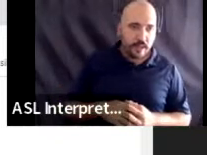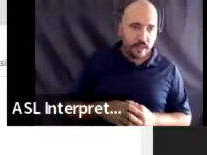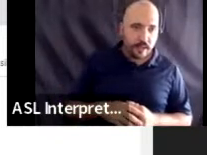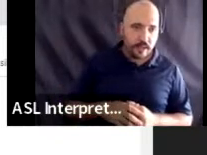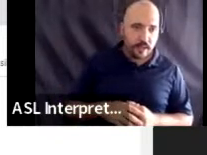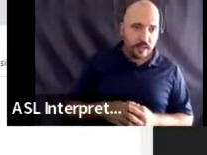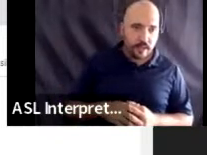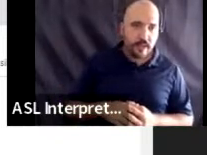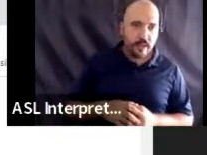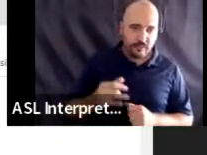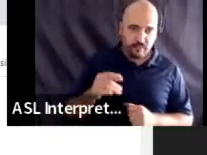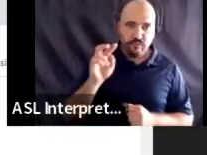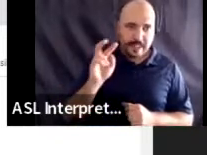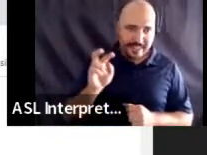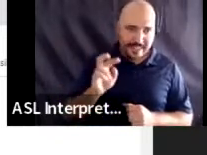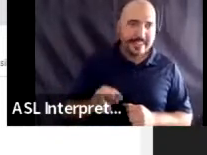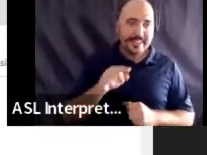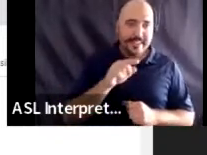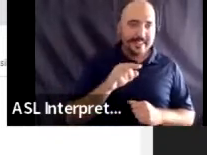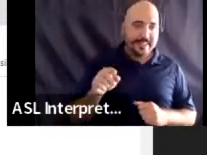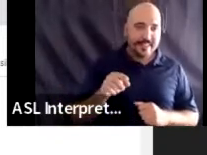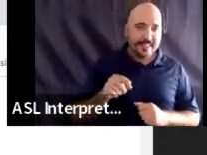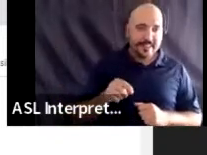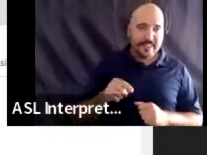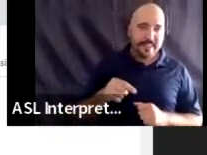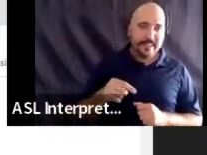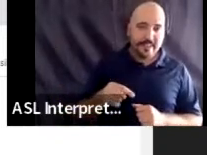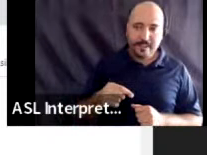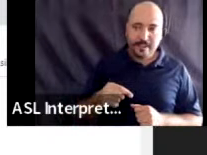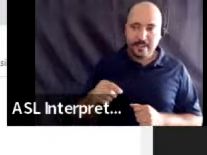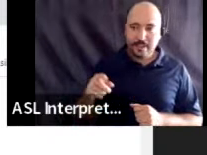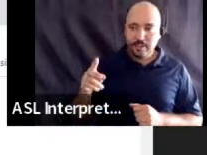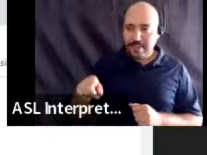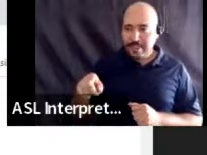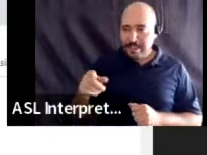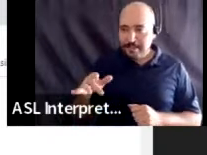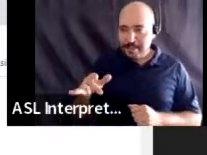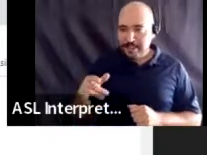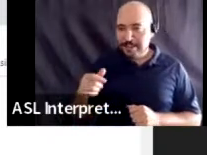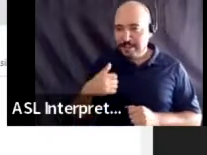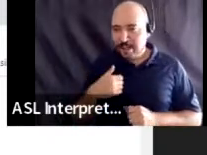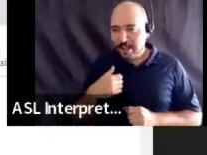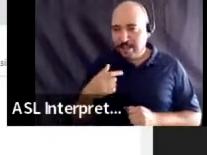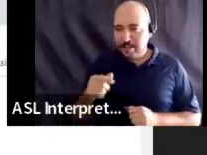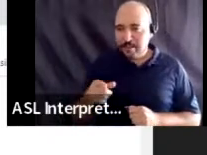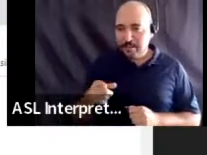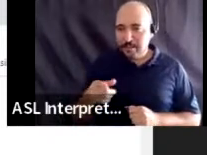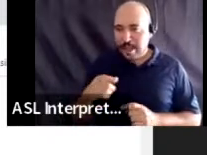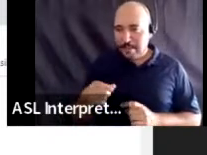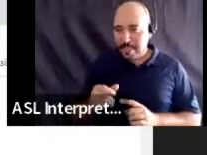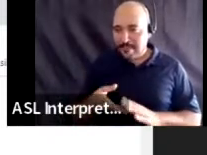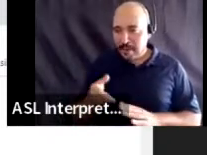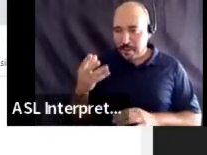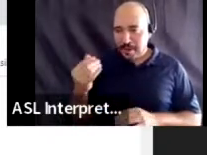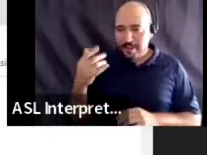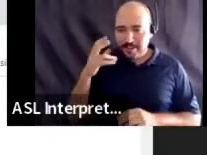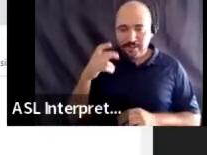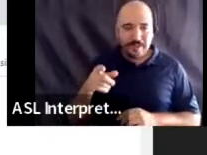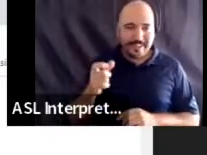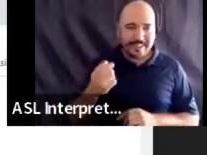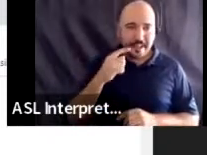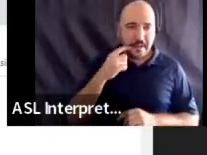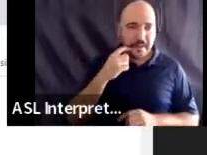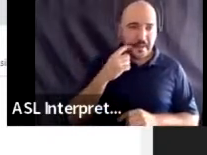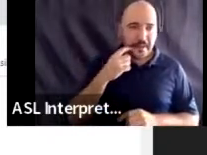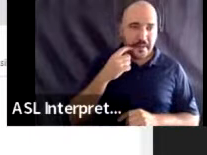Right. Imani McKinnon to all panelists. I'm sorry about that, but I have to go now. Alrighty. So you're hearing this text, but